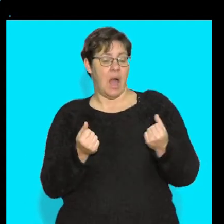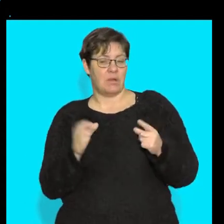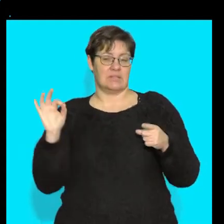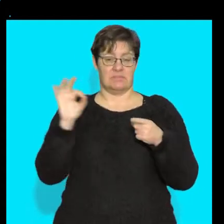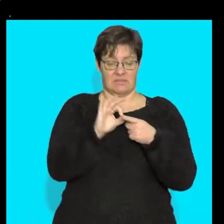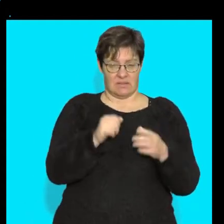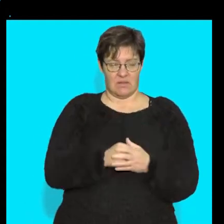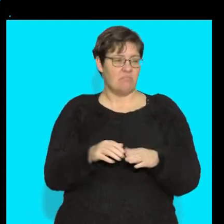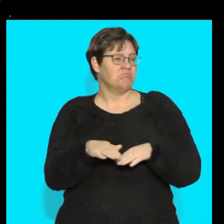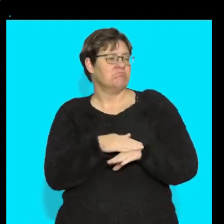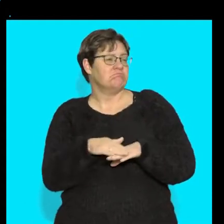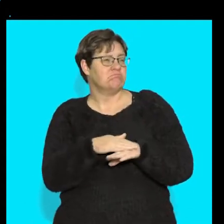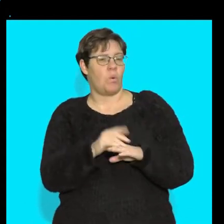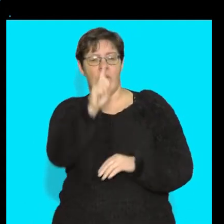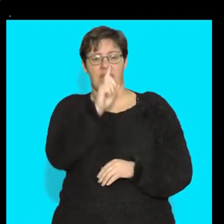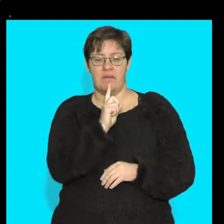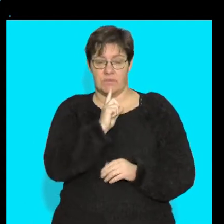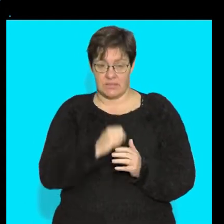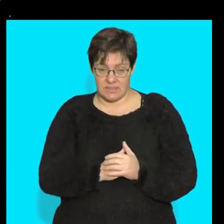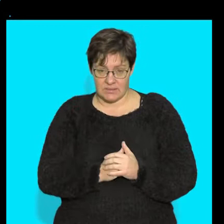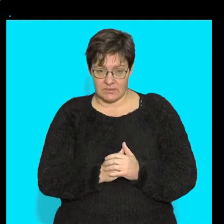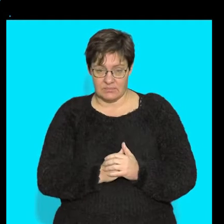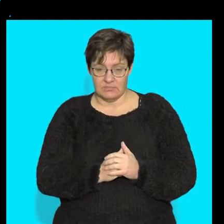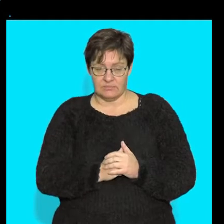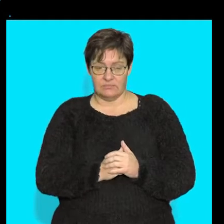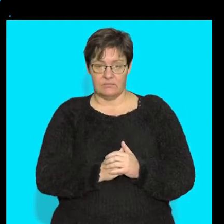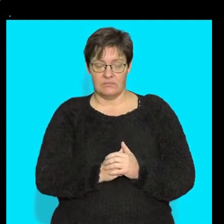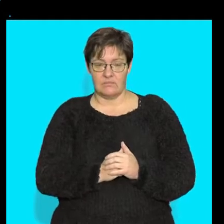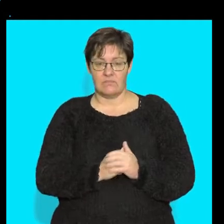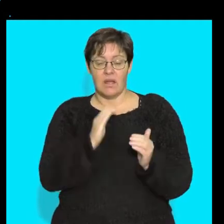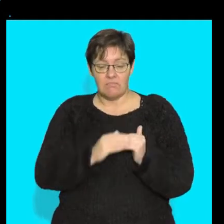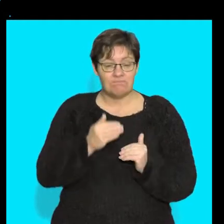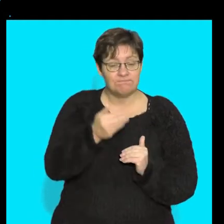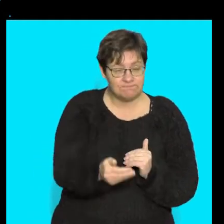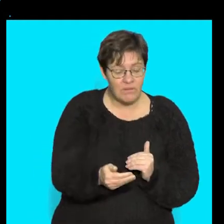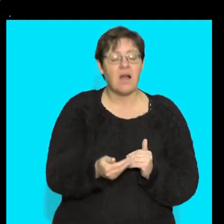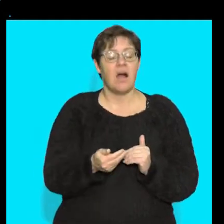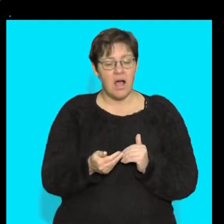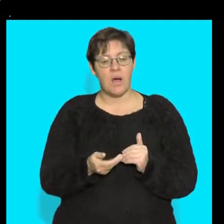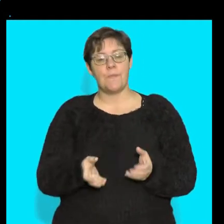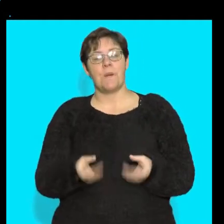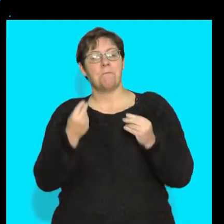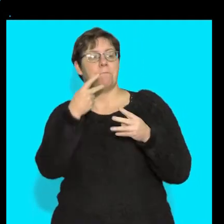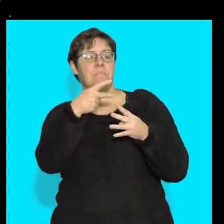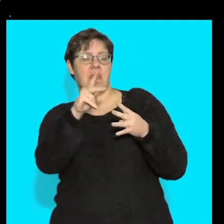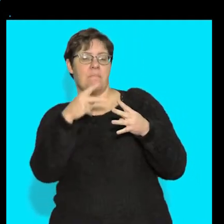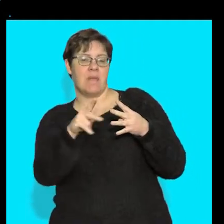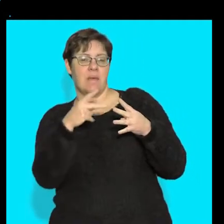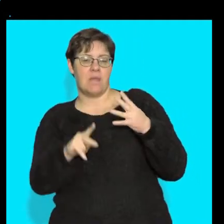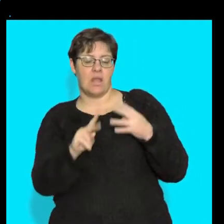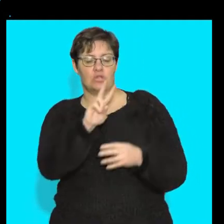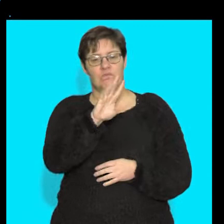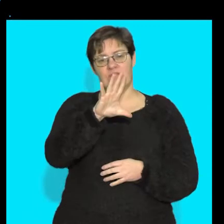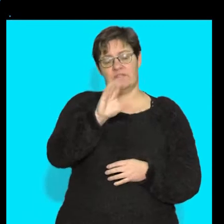a minimum of 1,000 rand, right? And then thereafter you can make maybe payments of